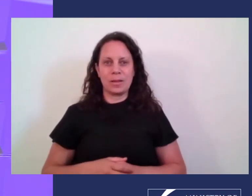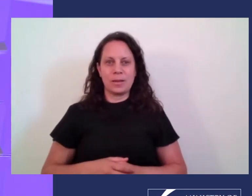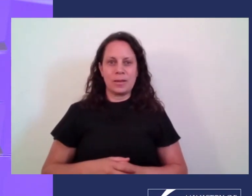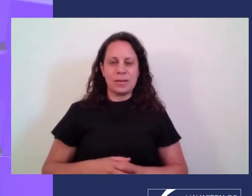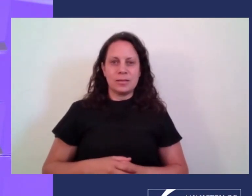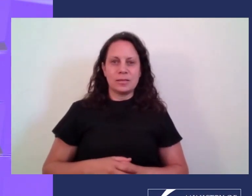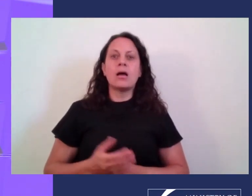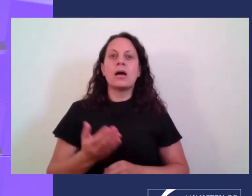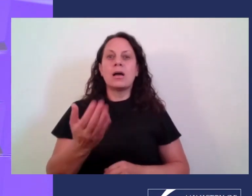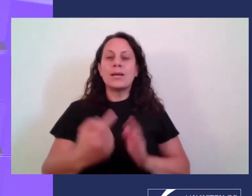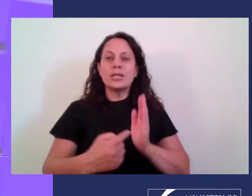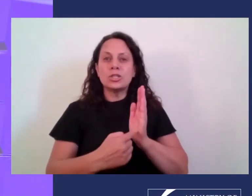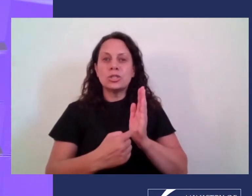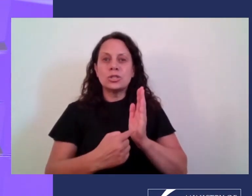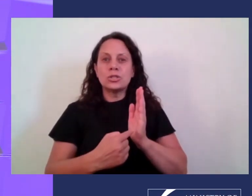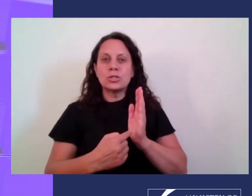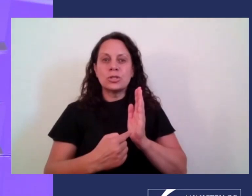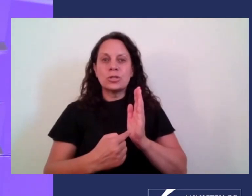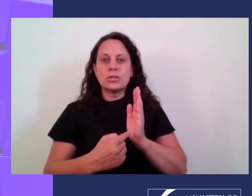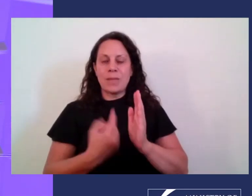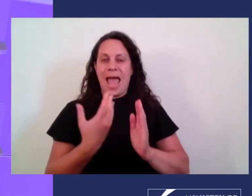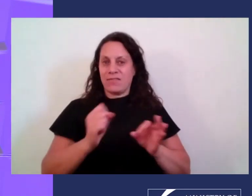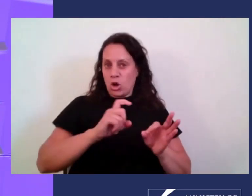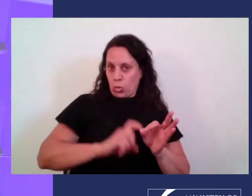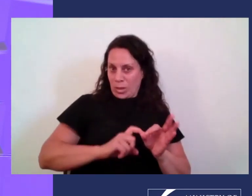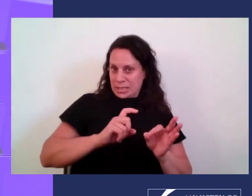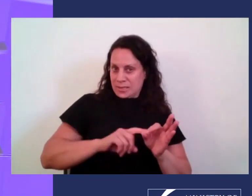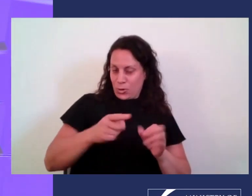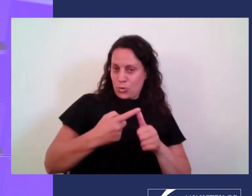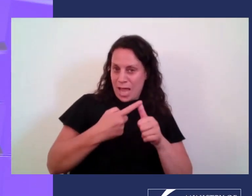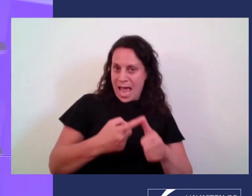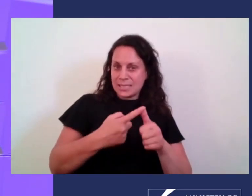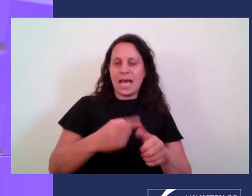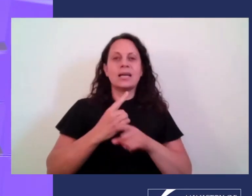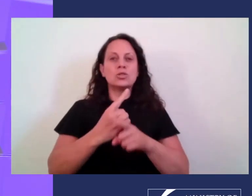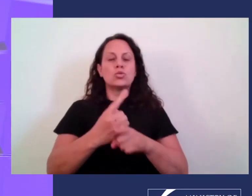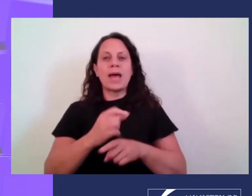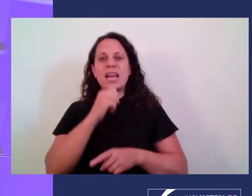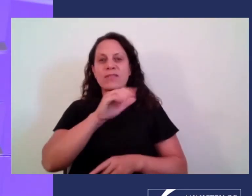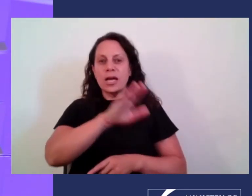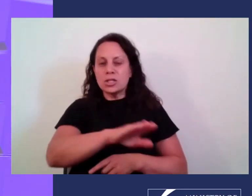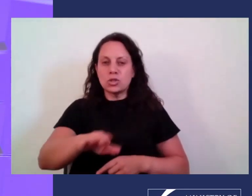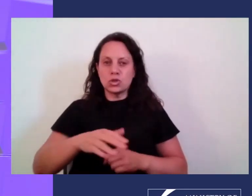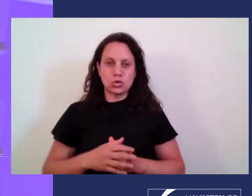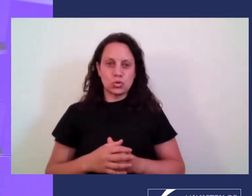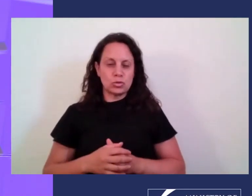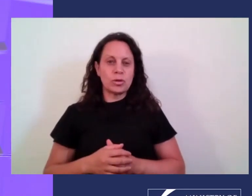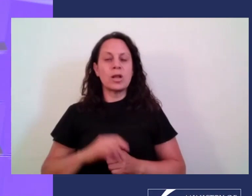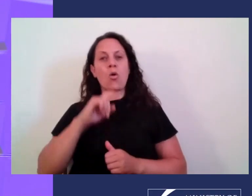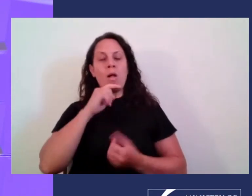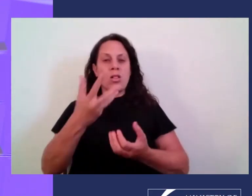actually, Teuila, you can answer this one and then answer that one. Someone wants to know if their children will eventually get a My Vaccine pass,